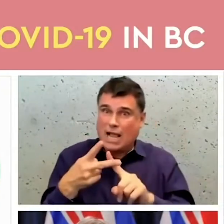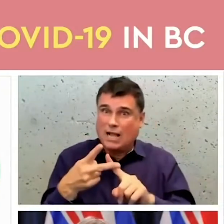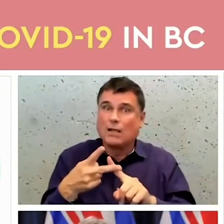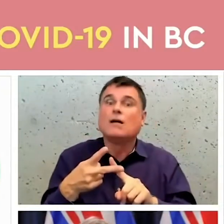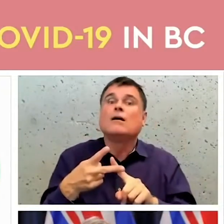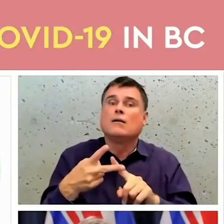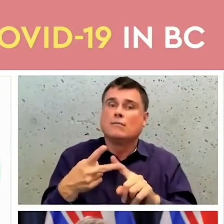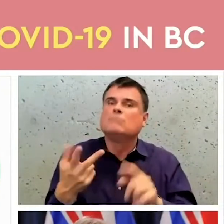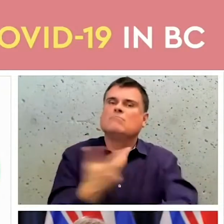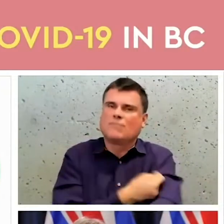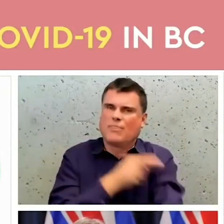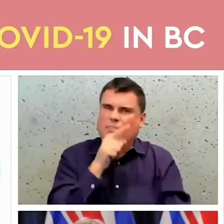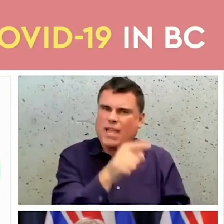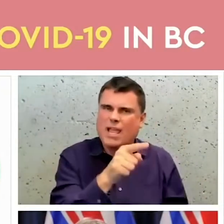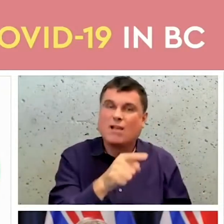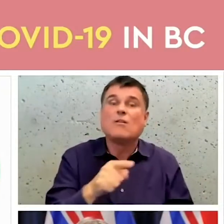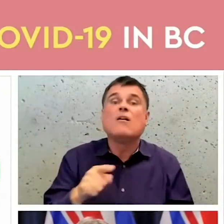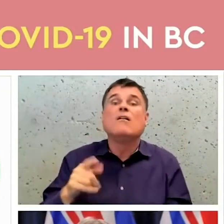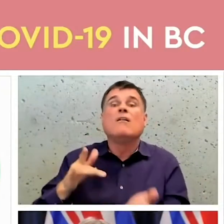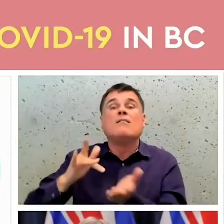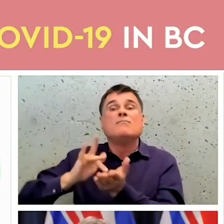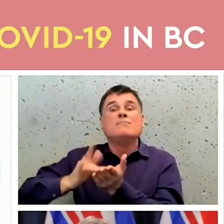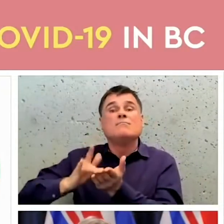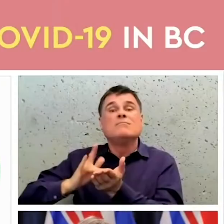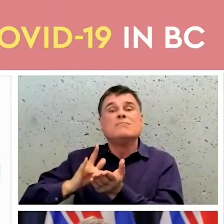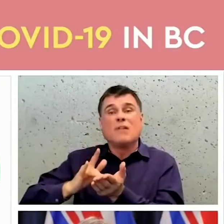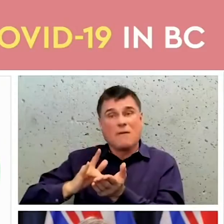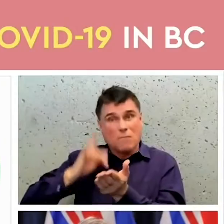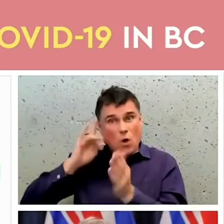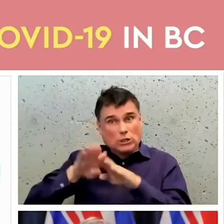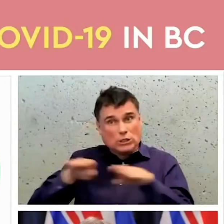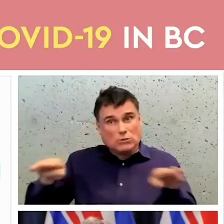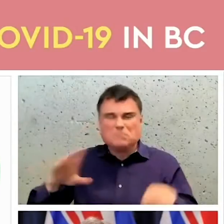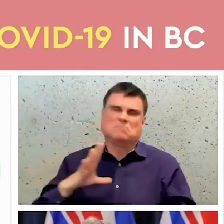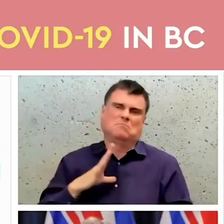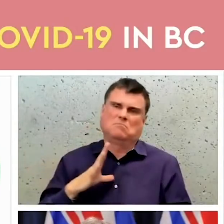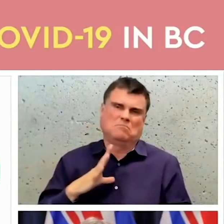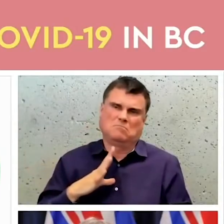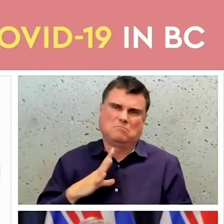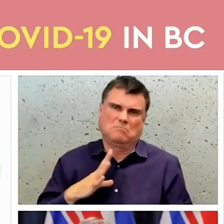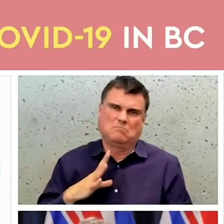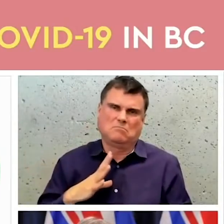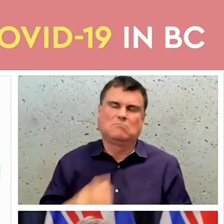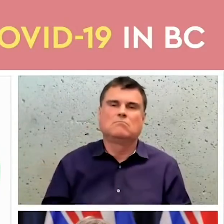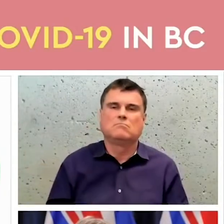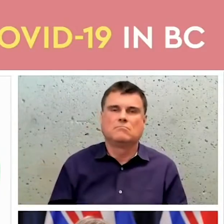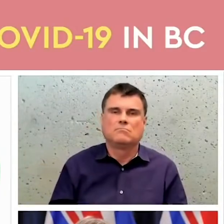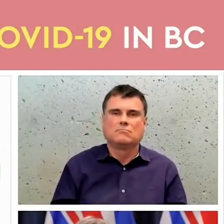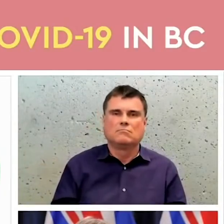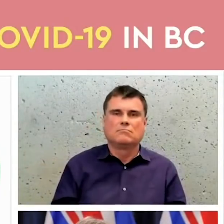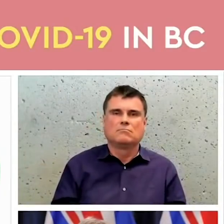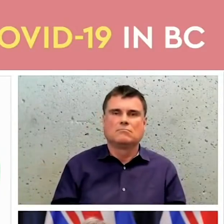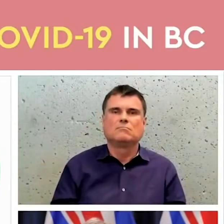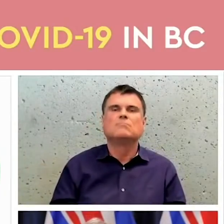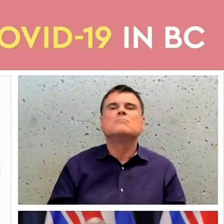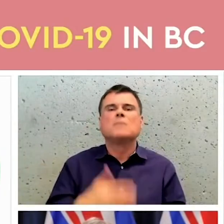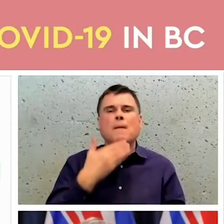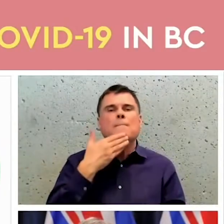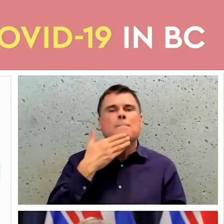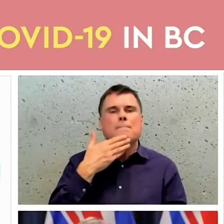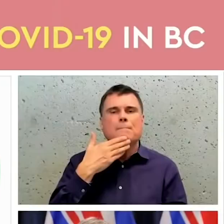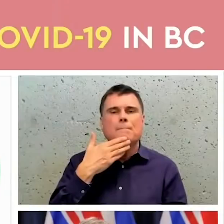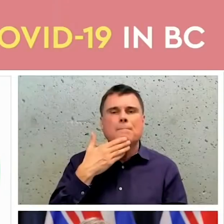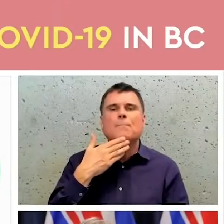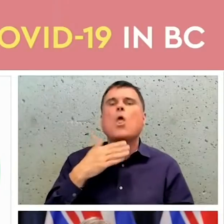we feel it's not indicated to put the pediatric vaccine in the pharmacies.